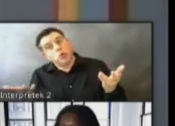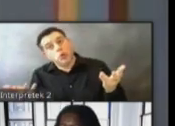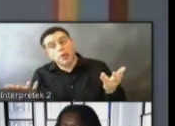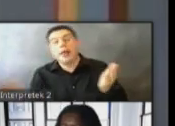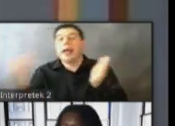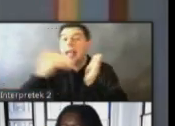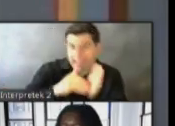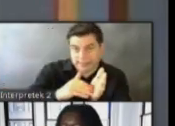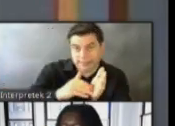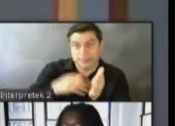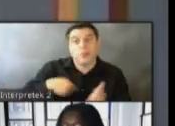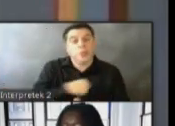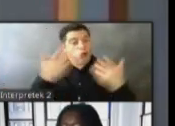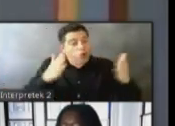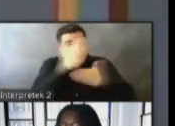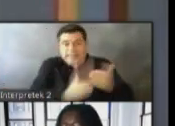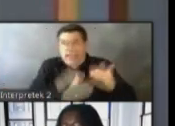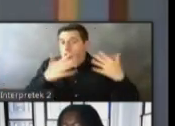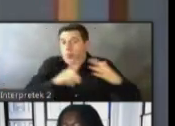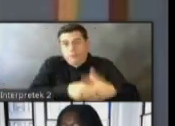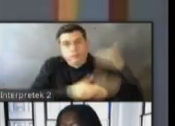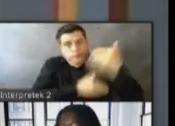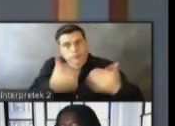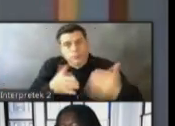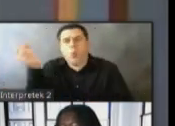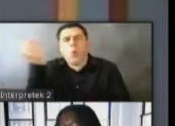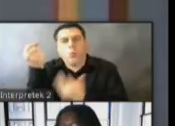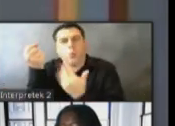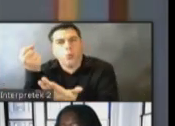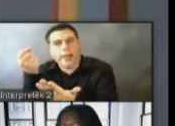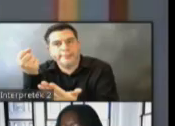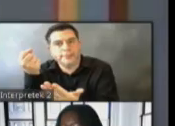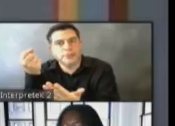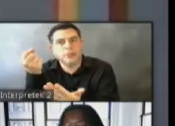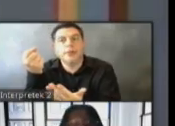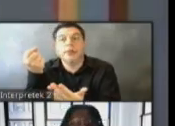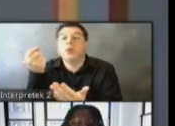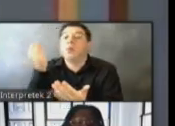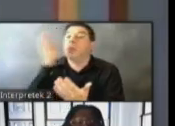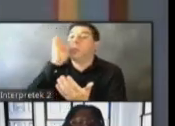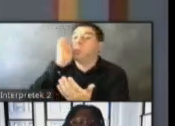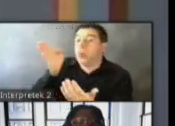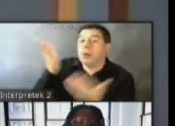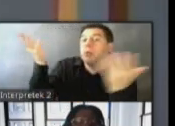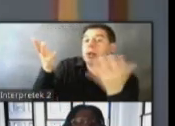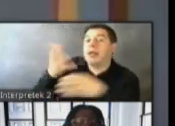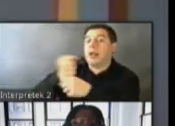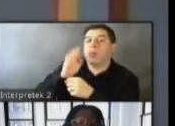them are waiting to be put into play. We're going to receive an inventory of city-owned properties. And by the